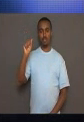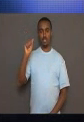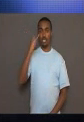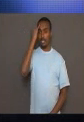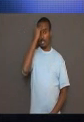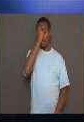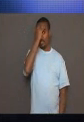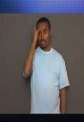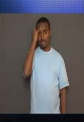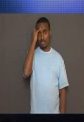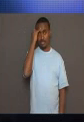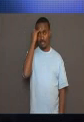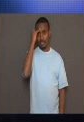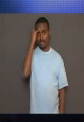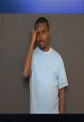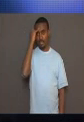Italy,